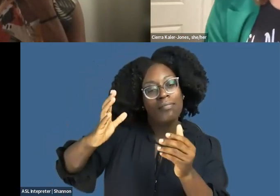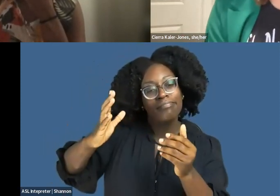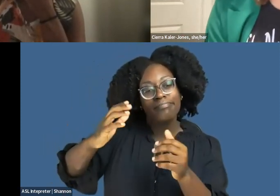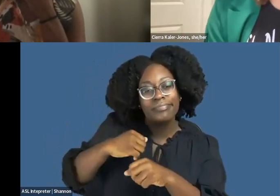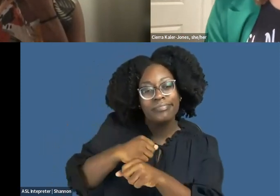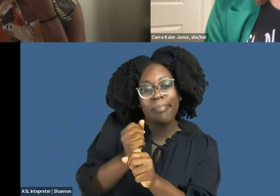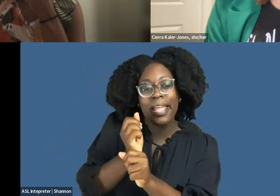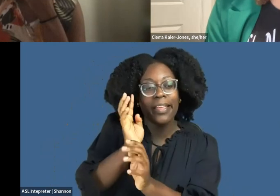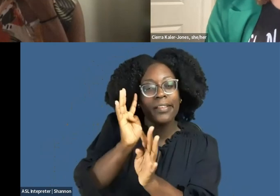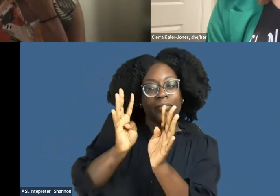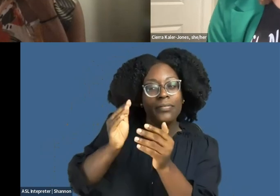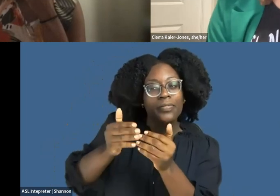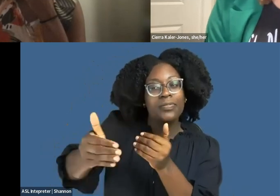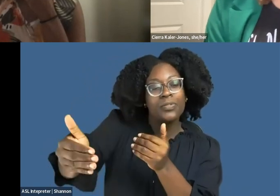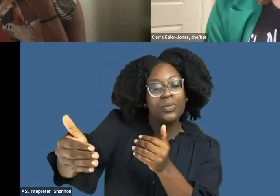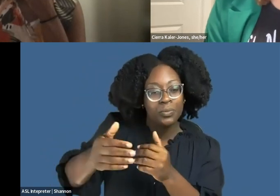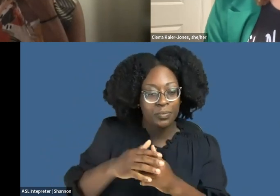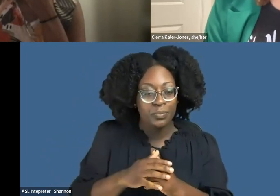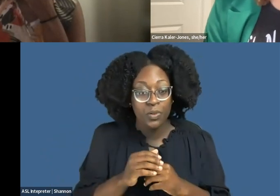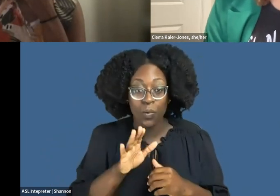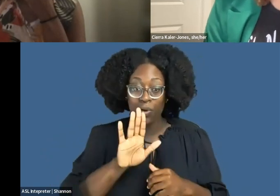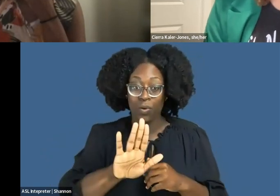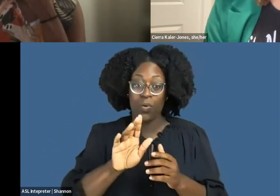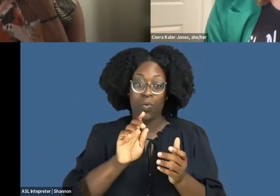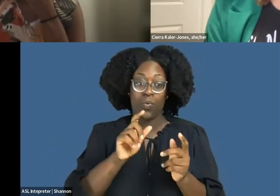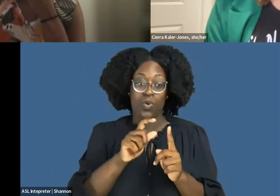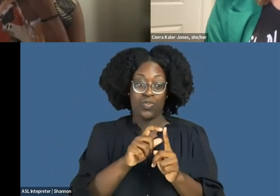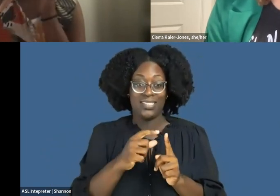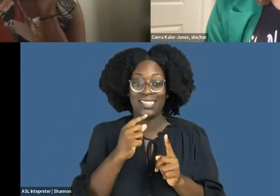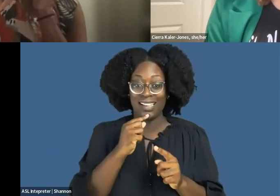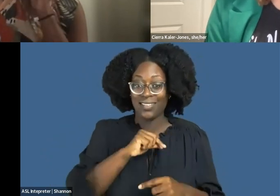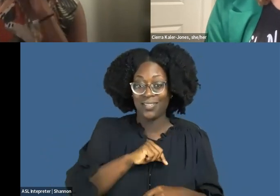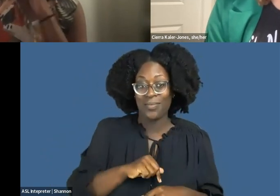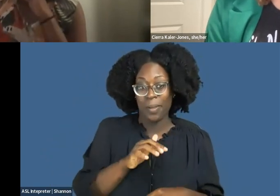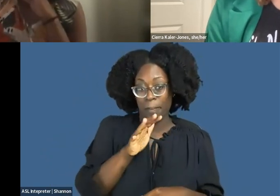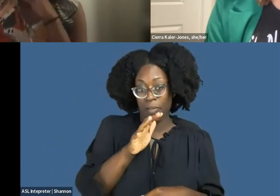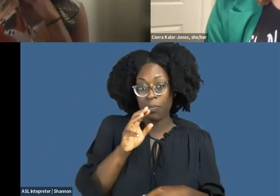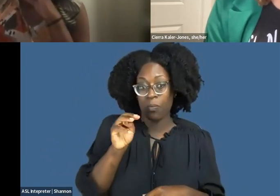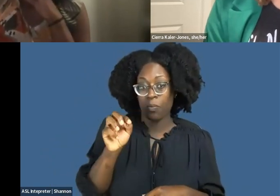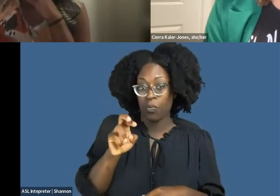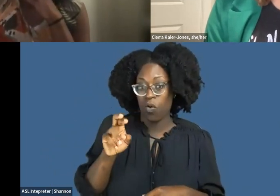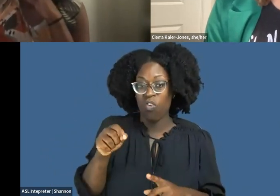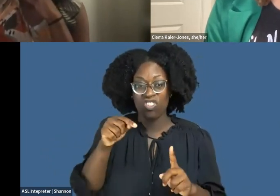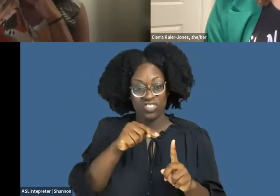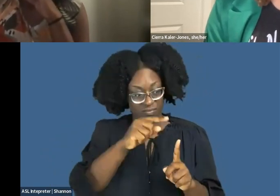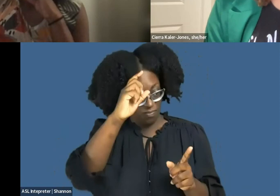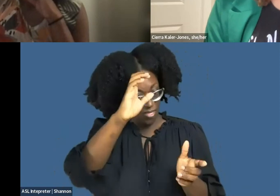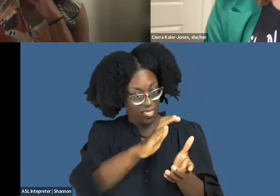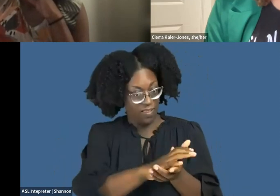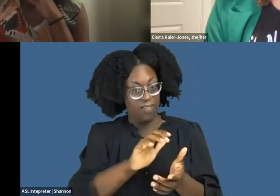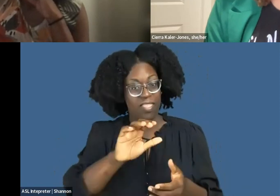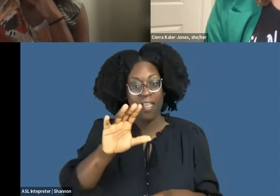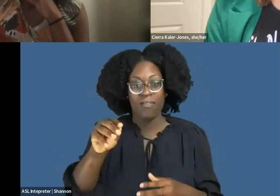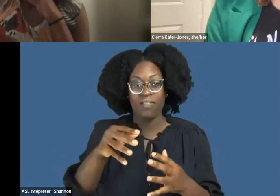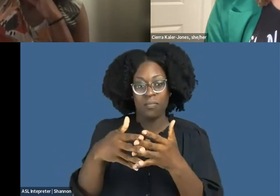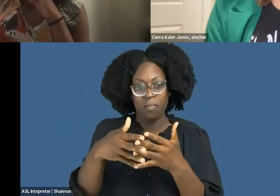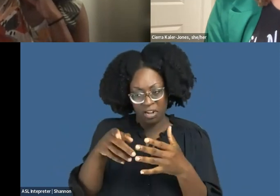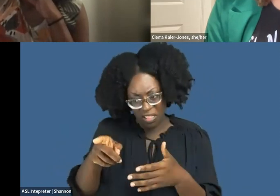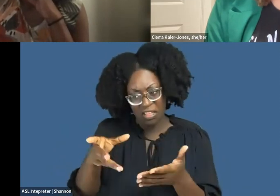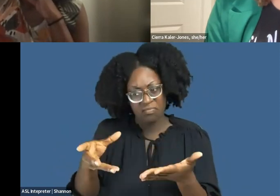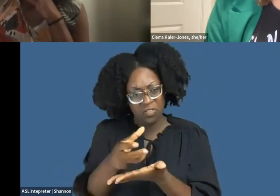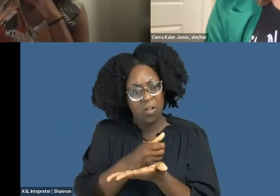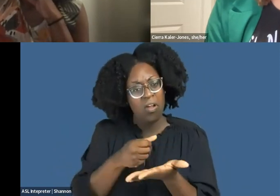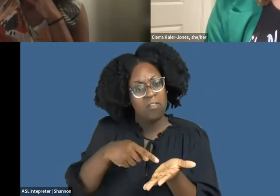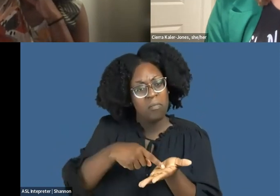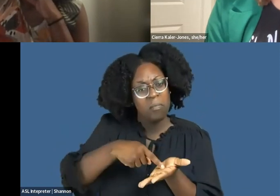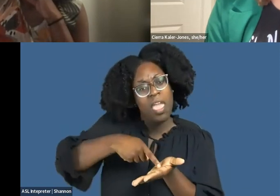said Queen Mother Moore certainly meant that African Americans deserved and should demand repayment. But her larger message and her contribution